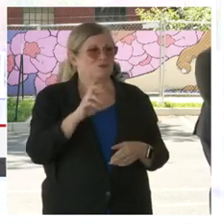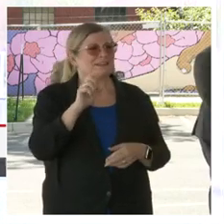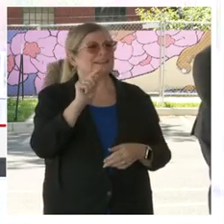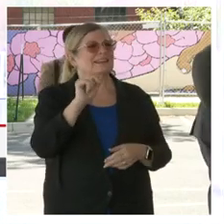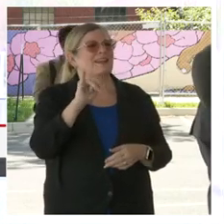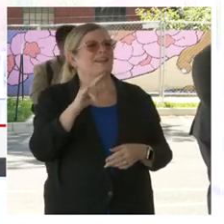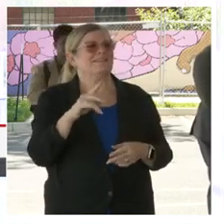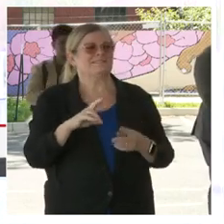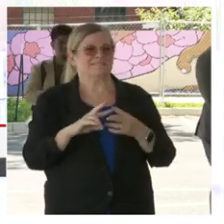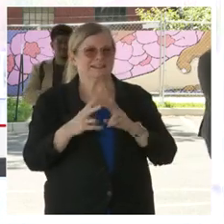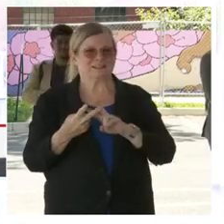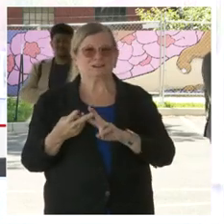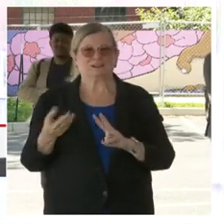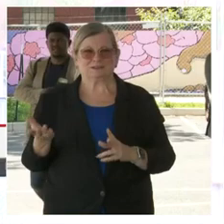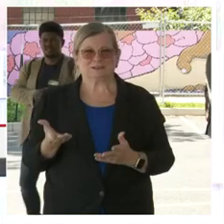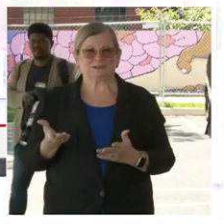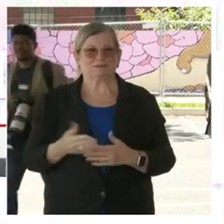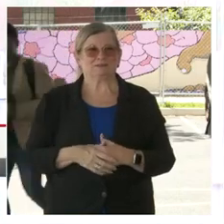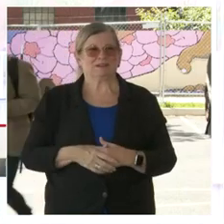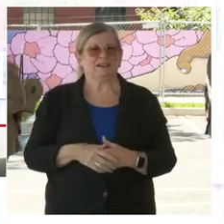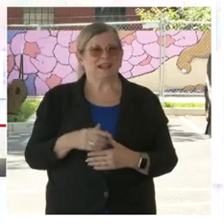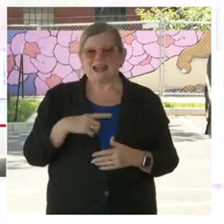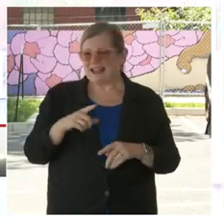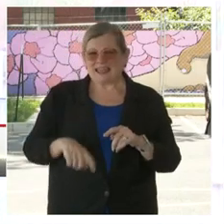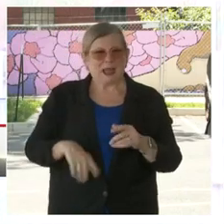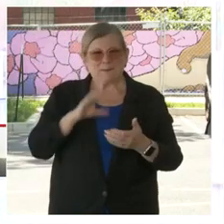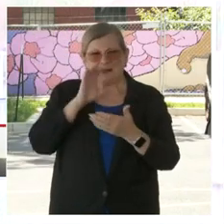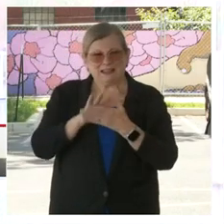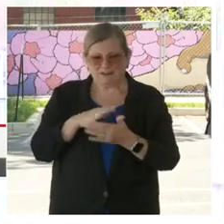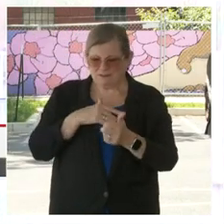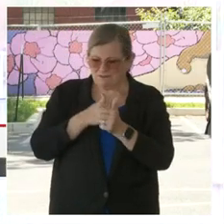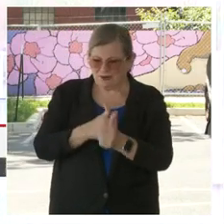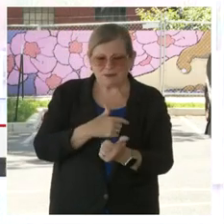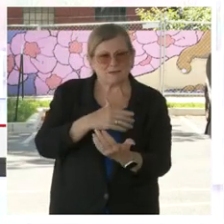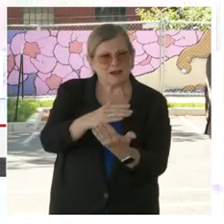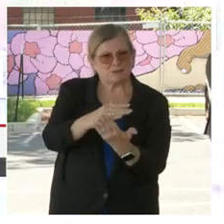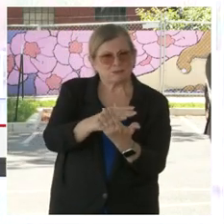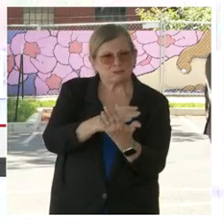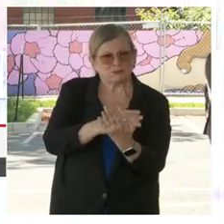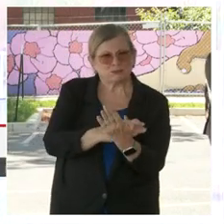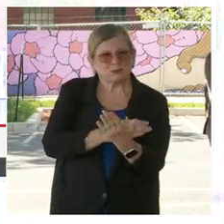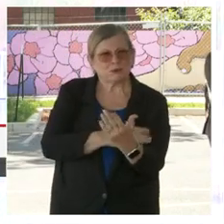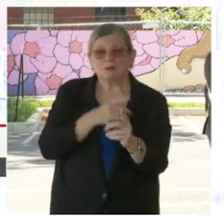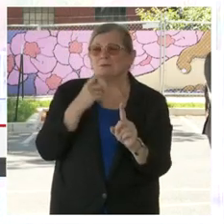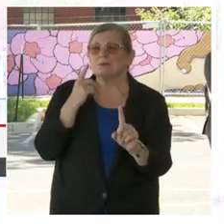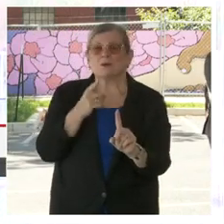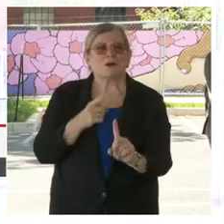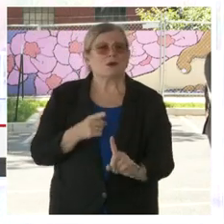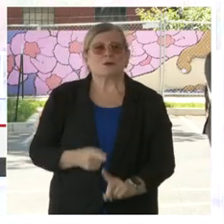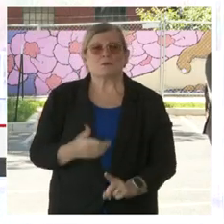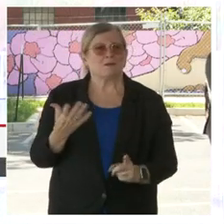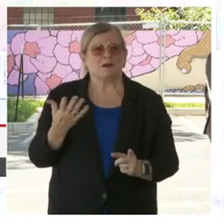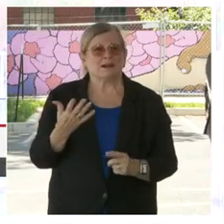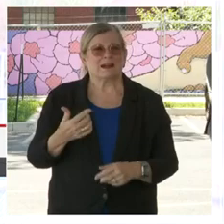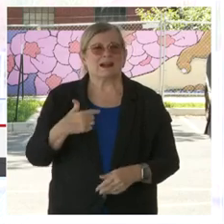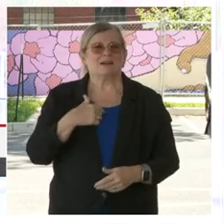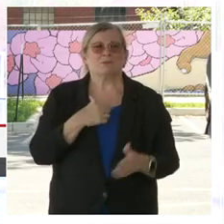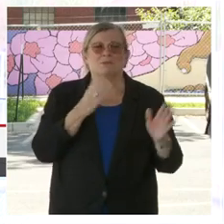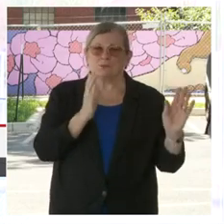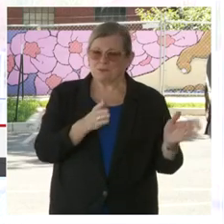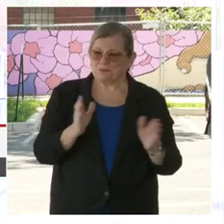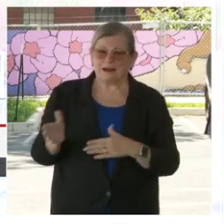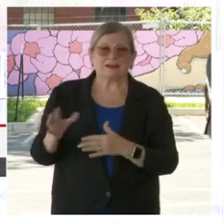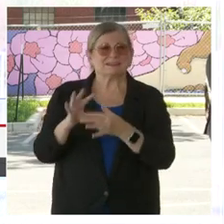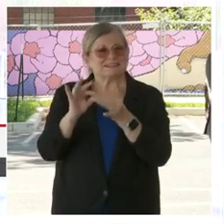I'm one who believes in sticking to the script, so I'm gonna get right to the point. I prepared a statement so that I don't